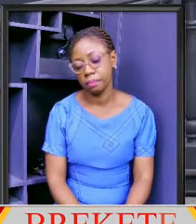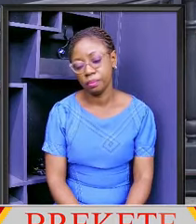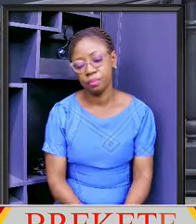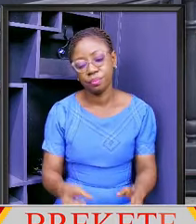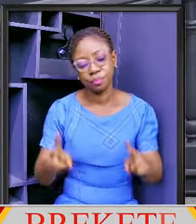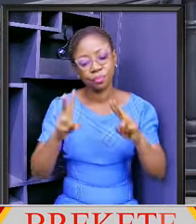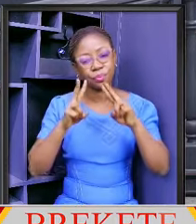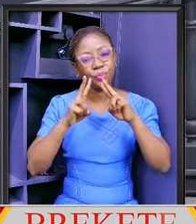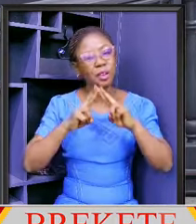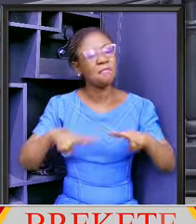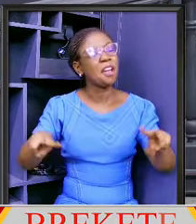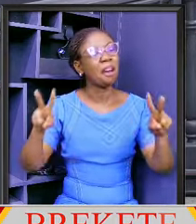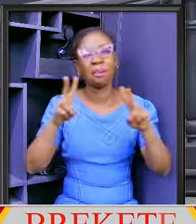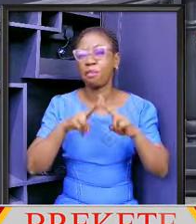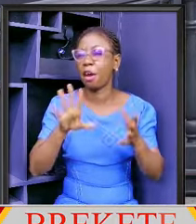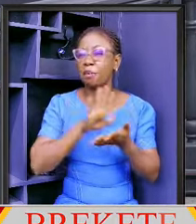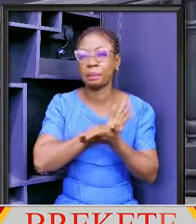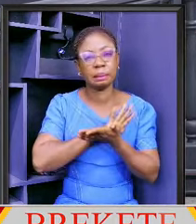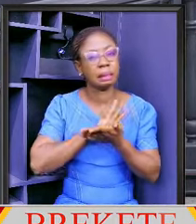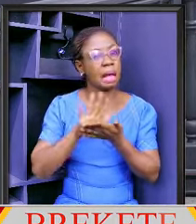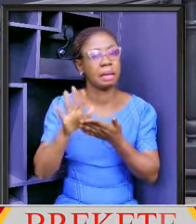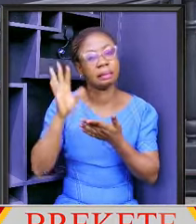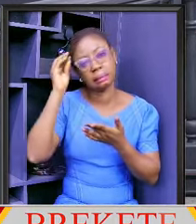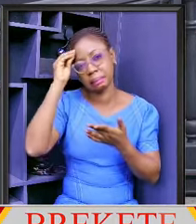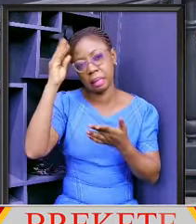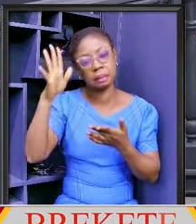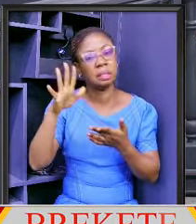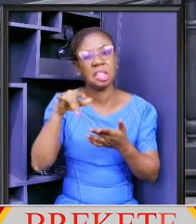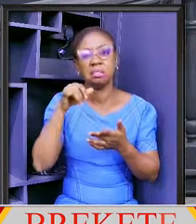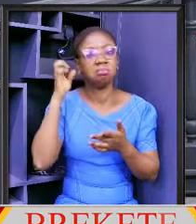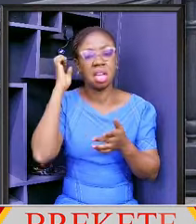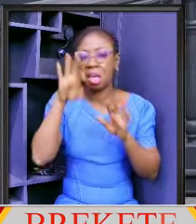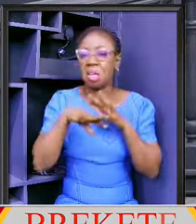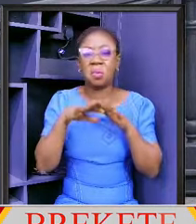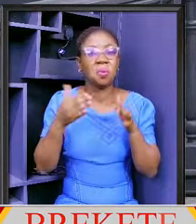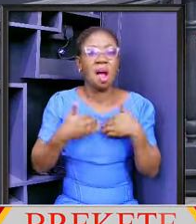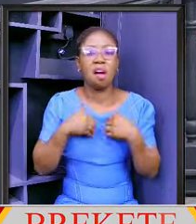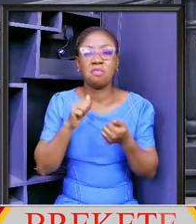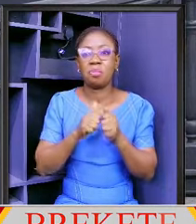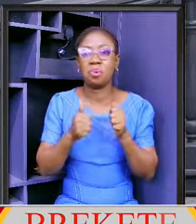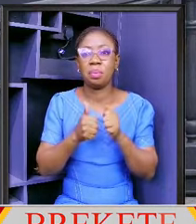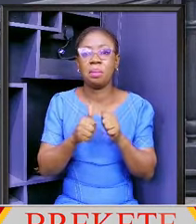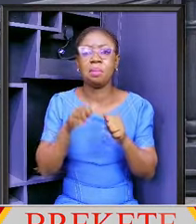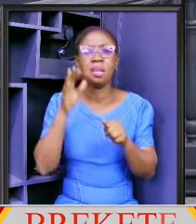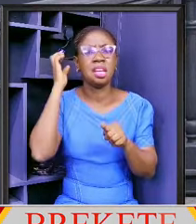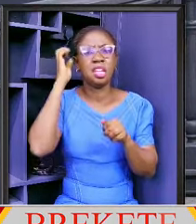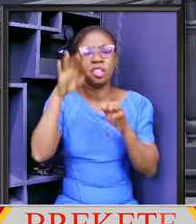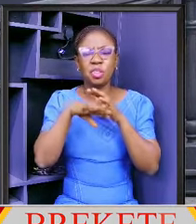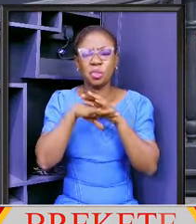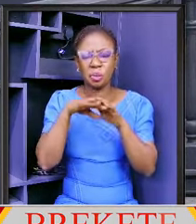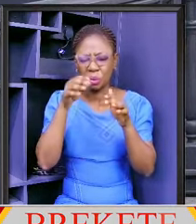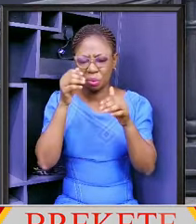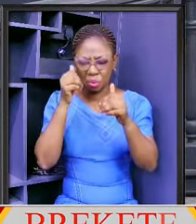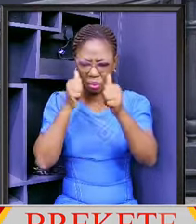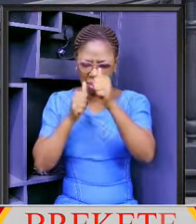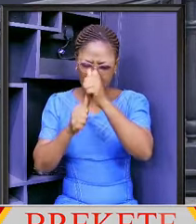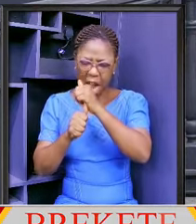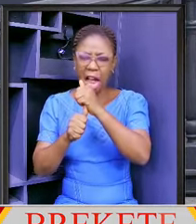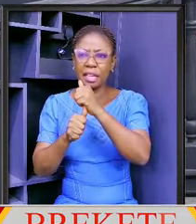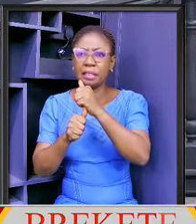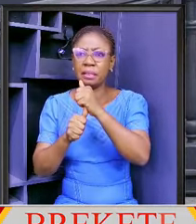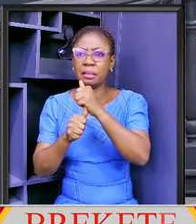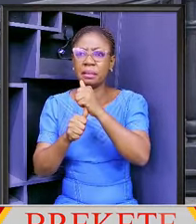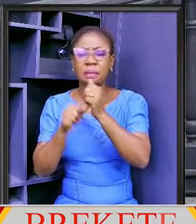Very nice man, very nice man. Yes. You no get problem. No, they hide knowledge. You know, he exports yam. Yes. He teach